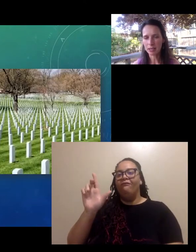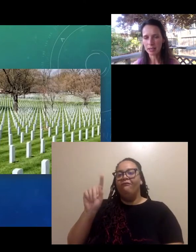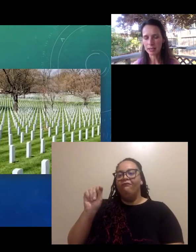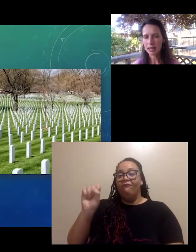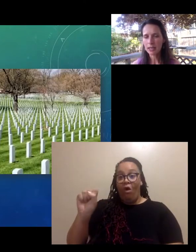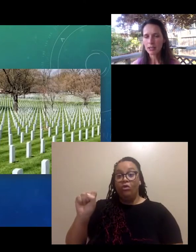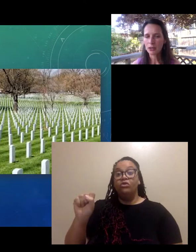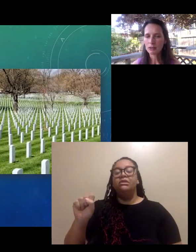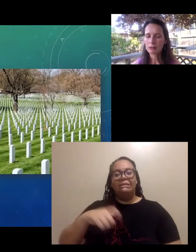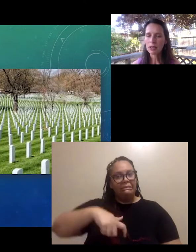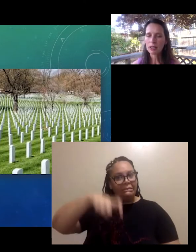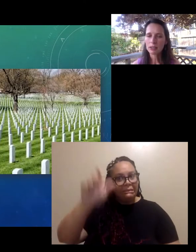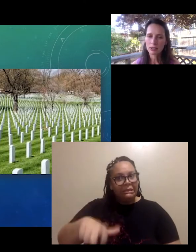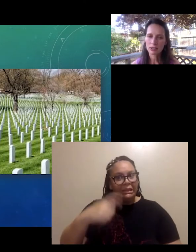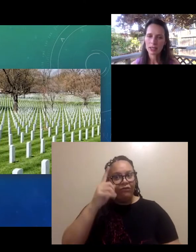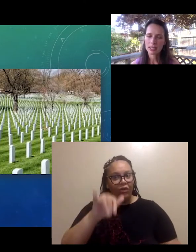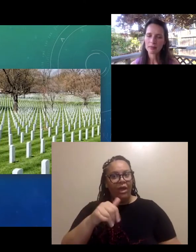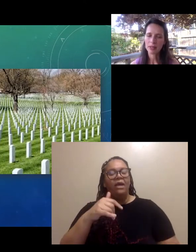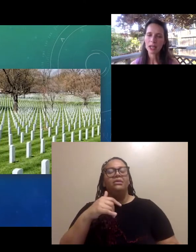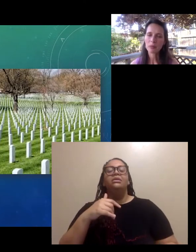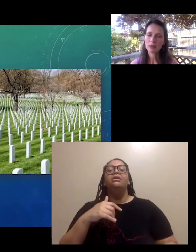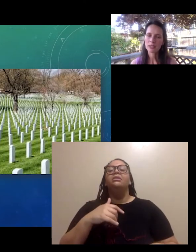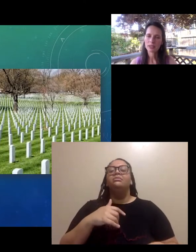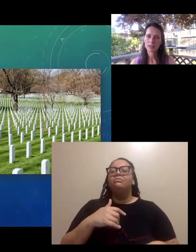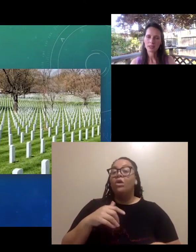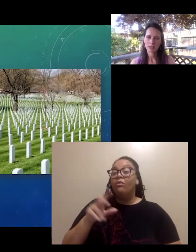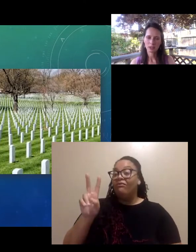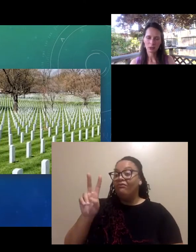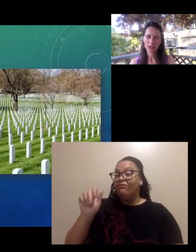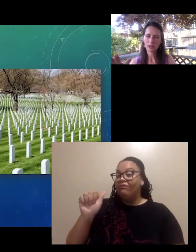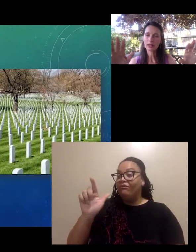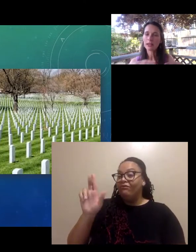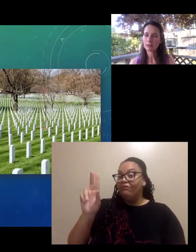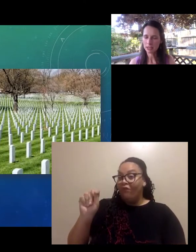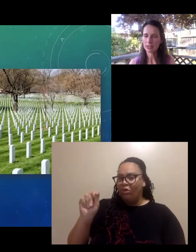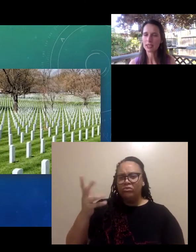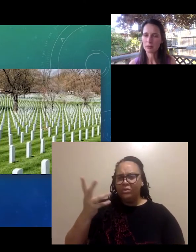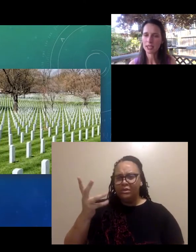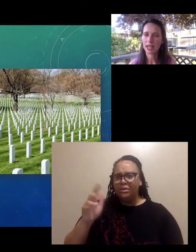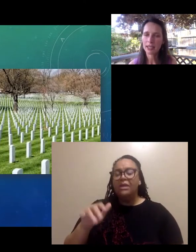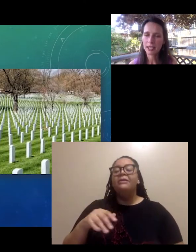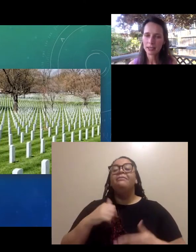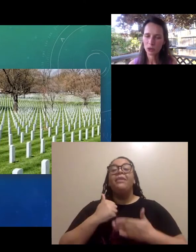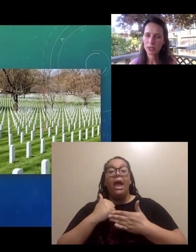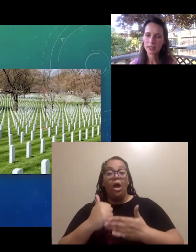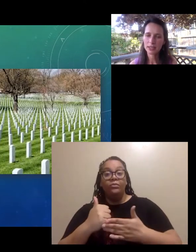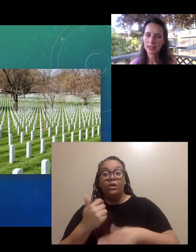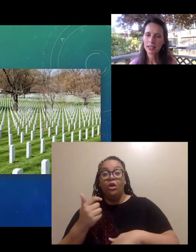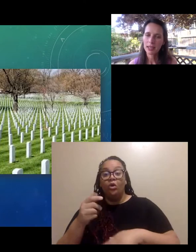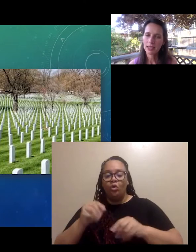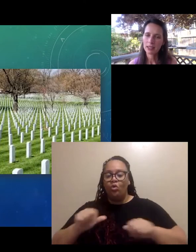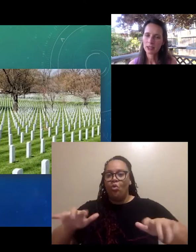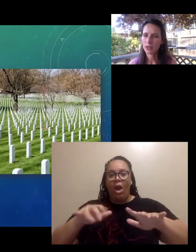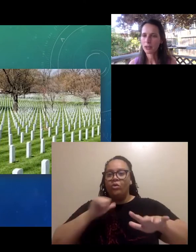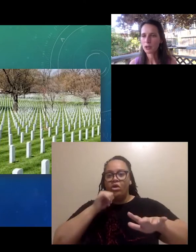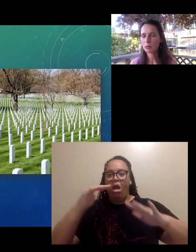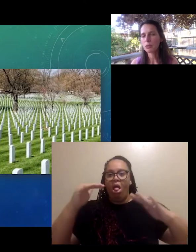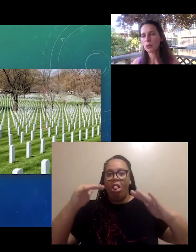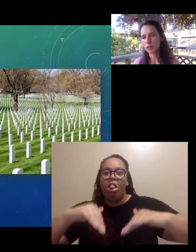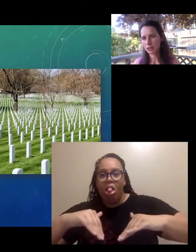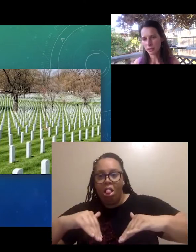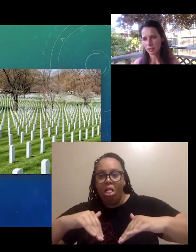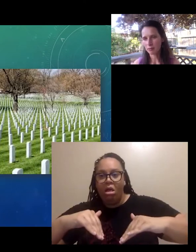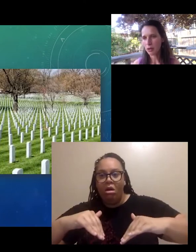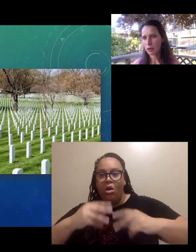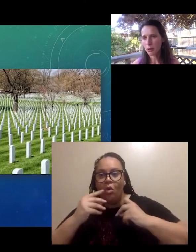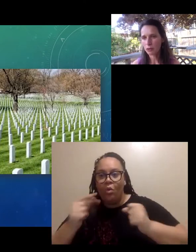lawn cemeteries. So a vault, um, helps so that the ground doesn't subside as quickly so that those